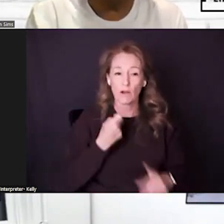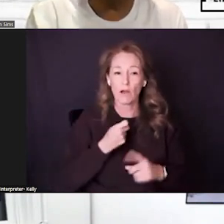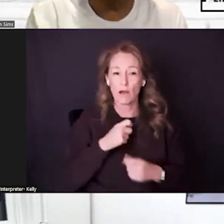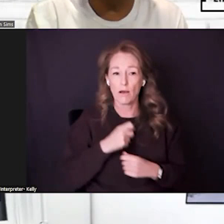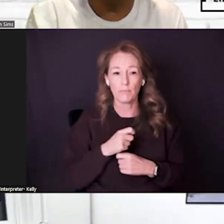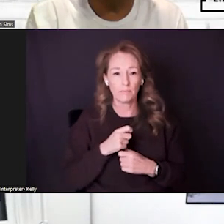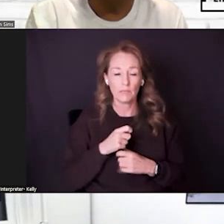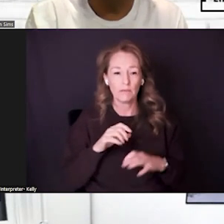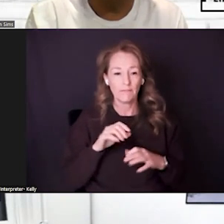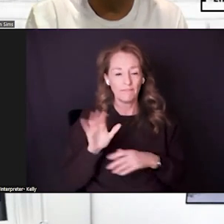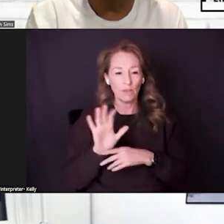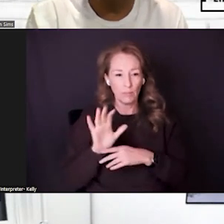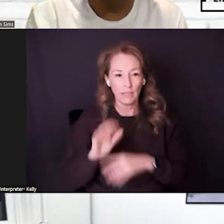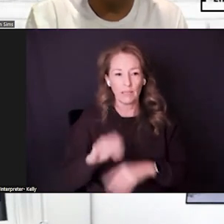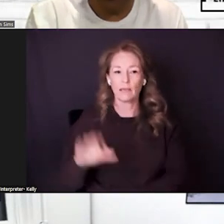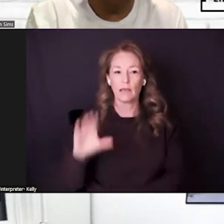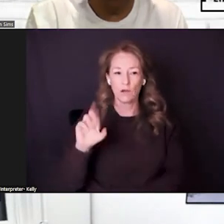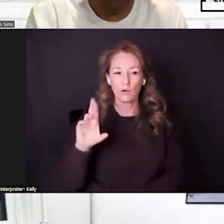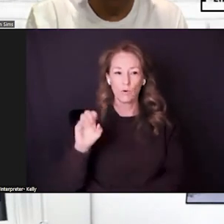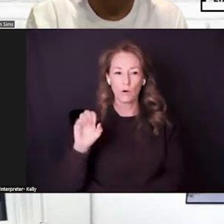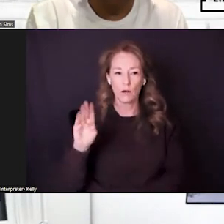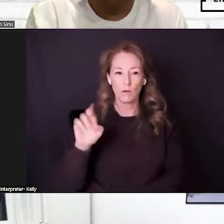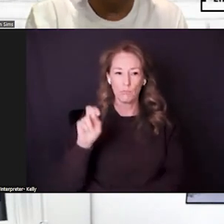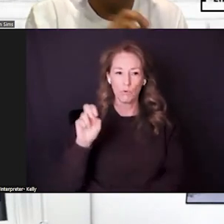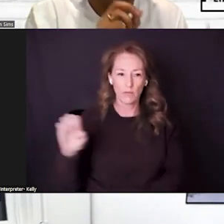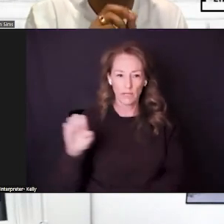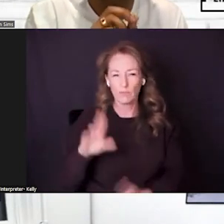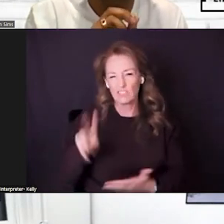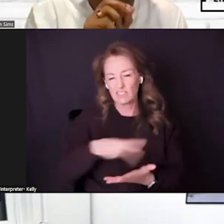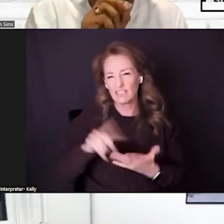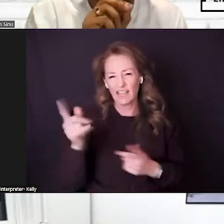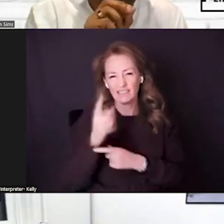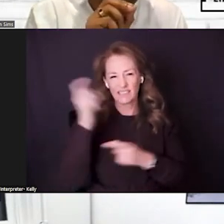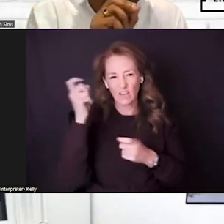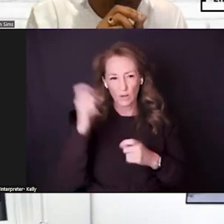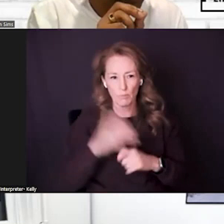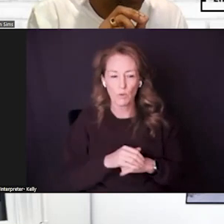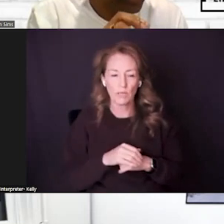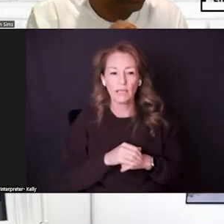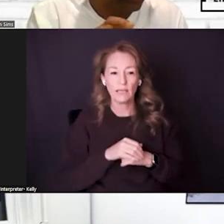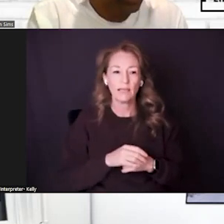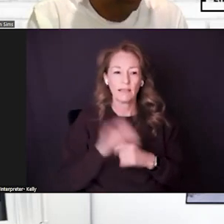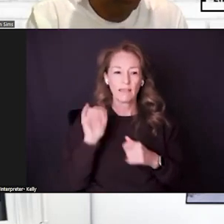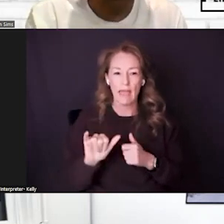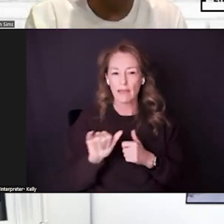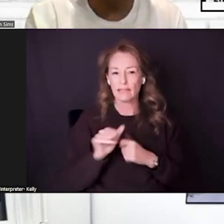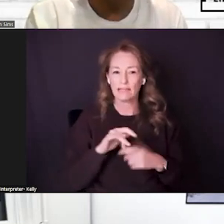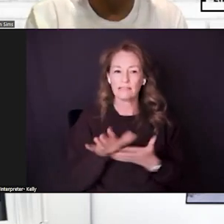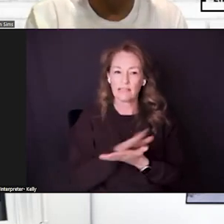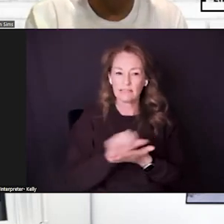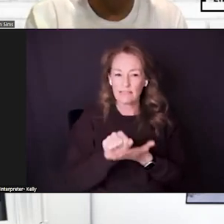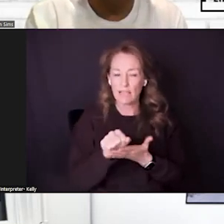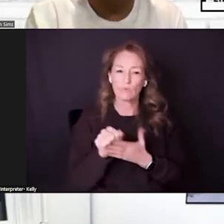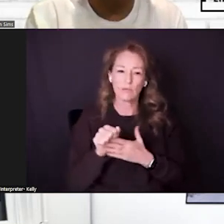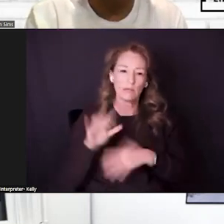of a sacred ritual or an informal gathering. So just wanted at this point, before we actually pose the question, want to show